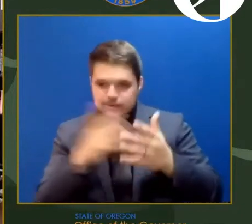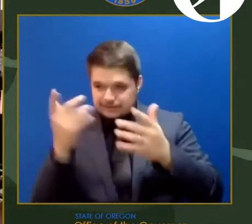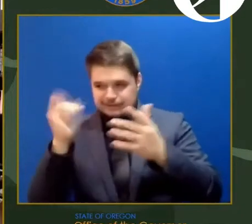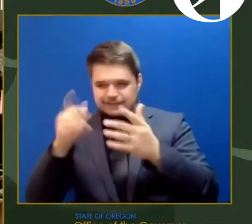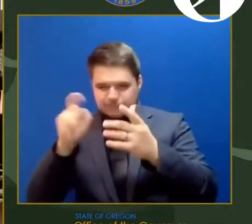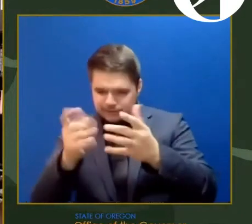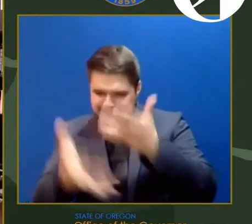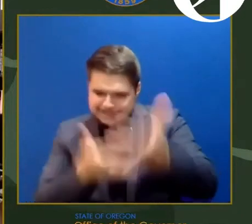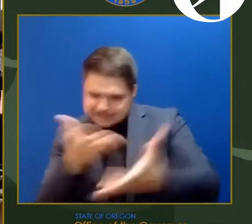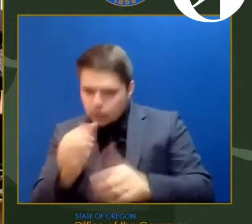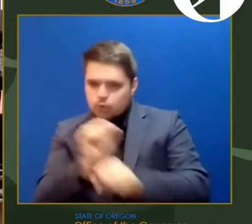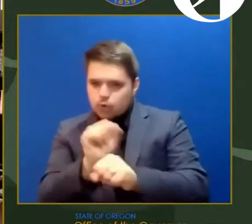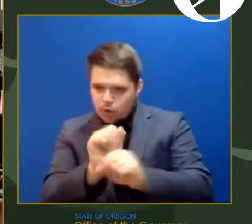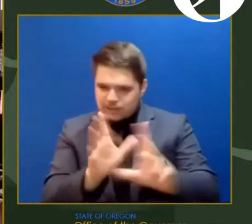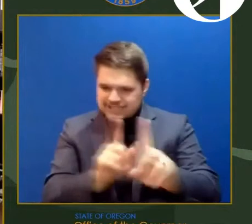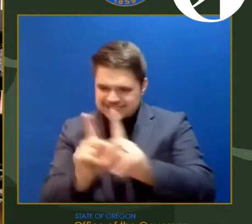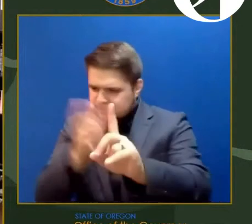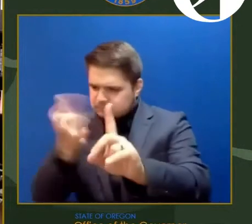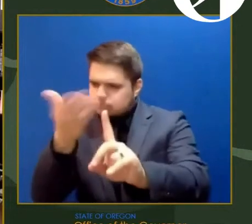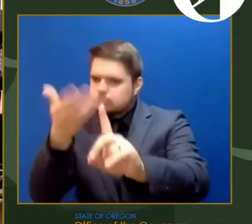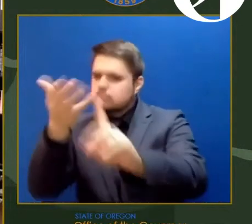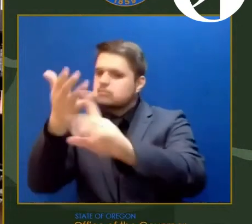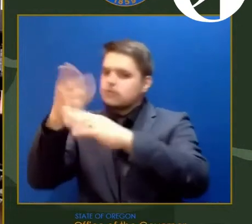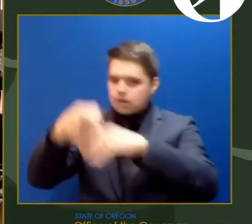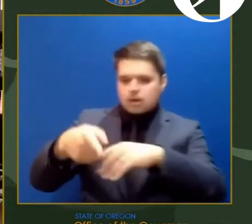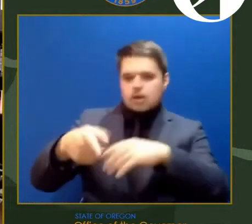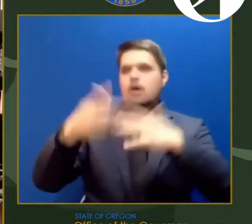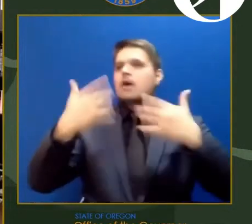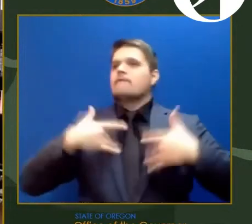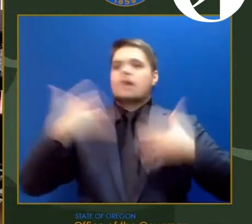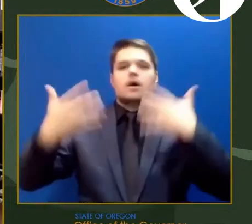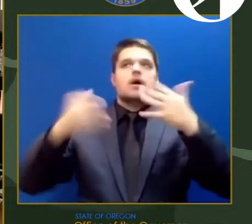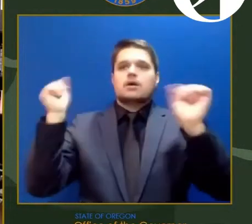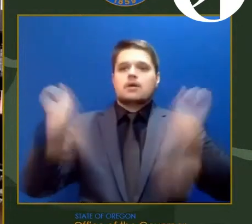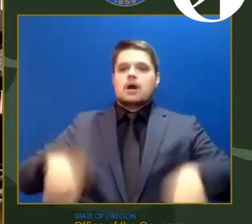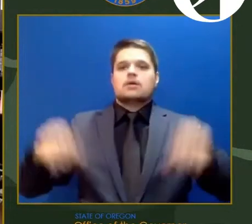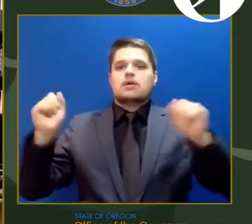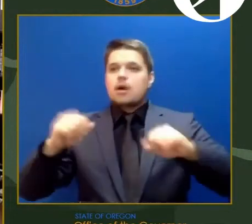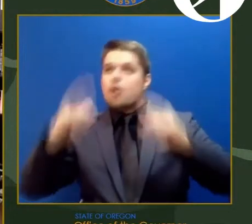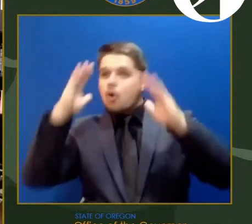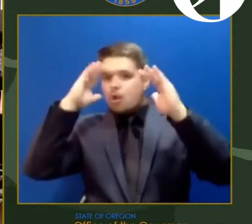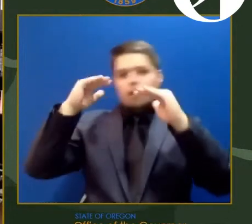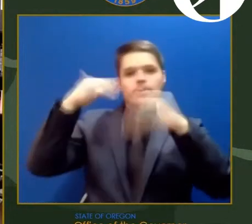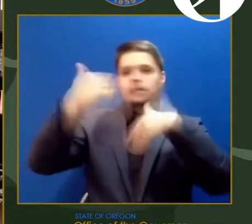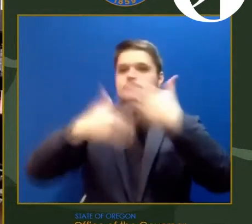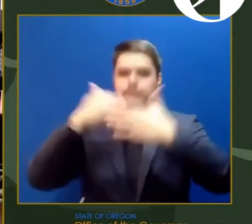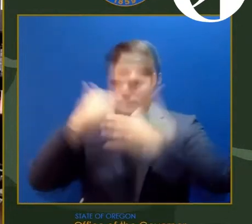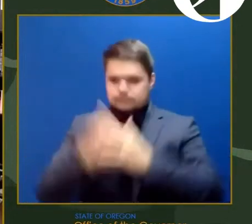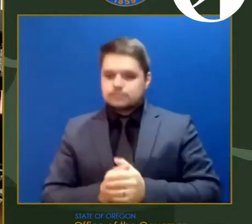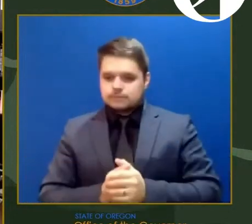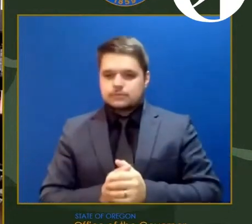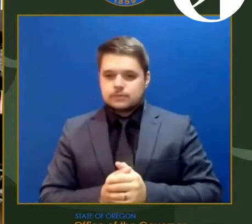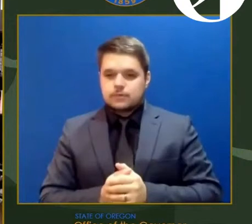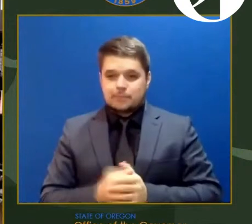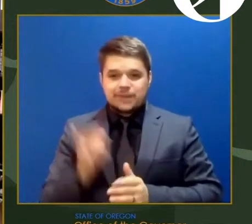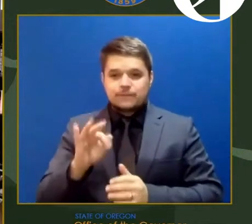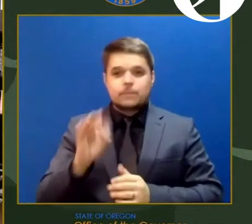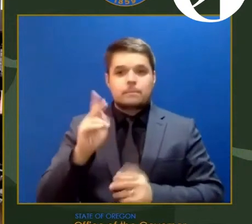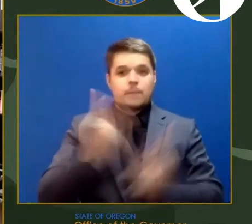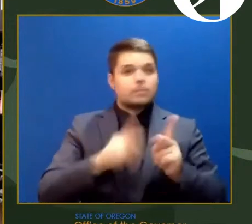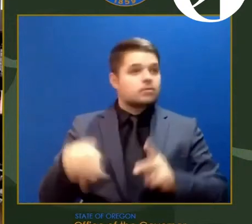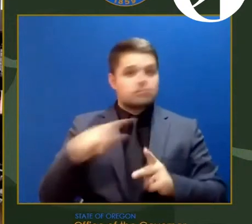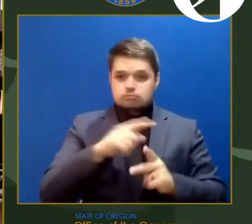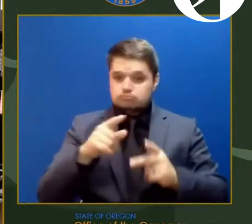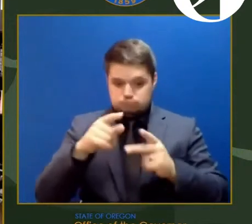pay taxes and support their families. And I firmly believe that after a person completes their sentence, their past shouldn't define